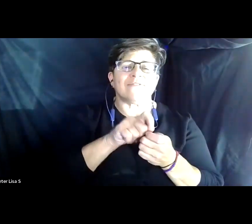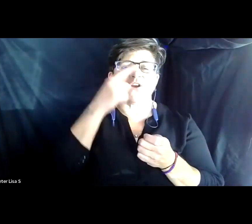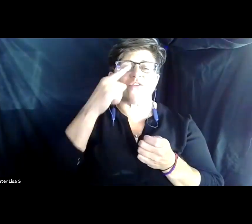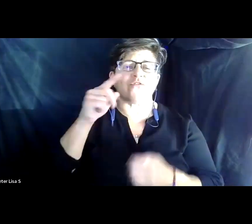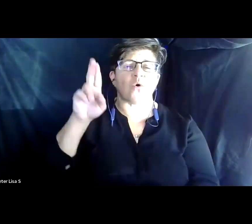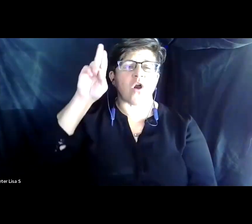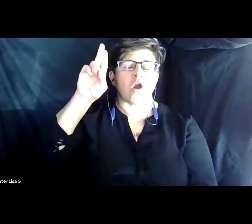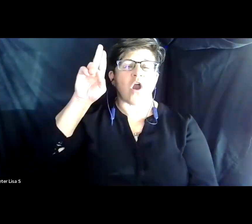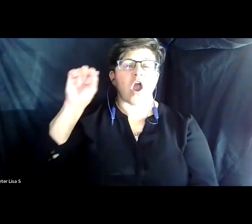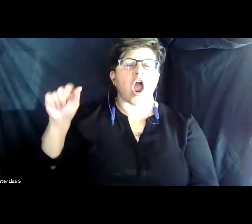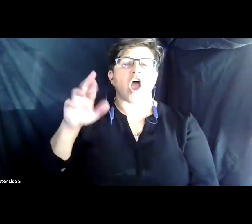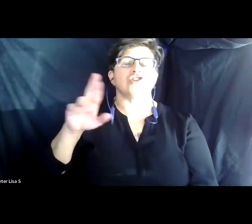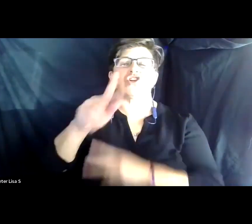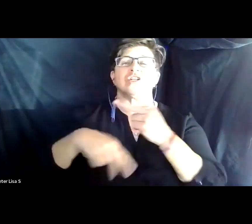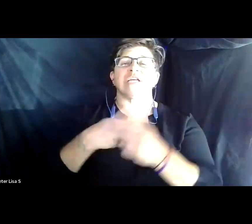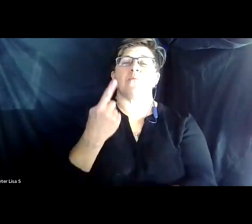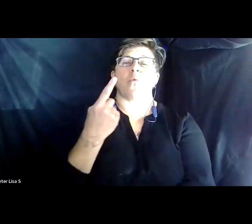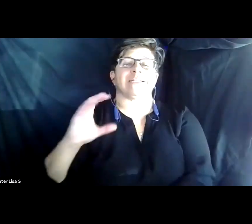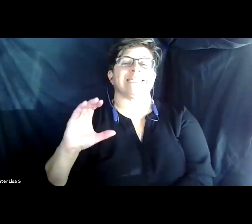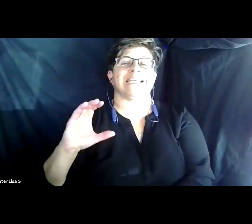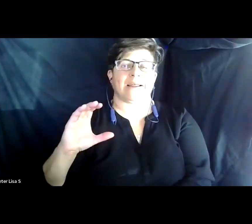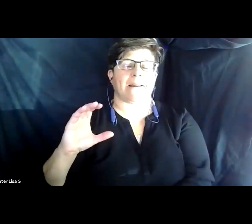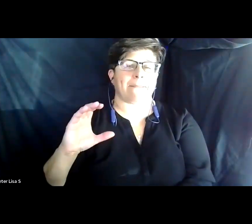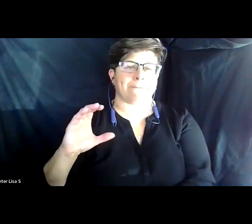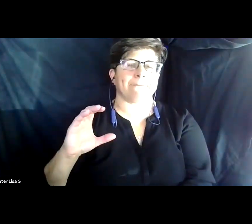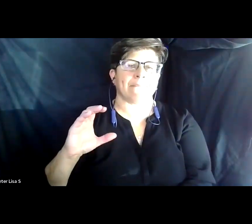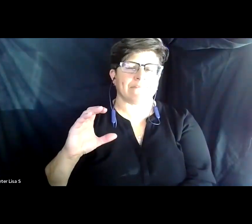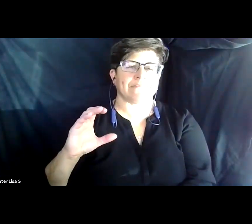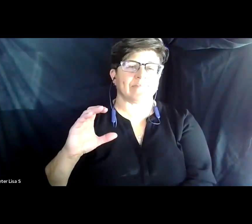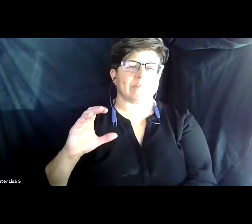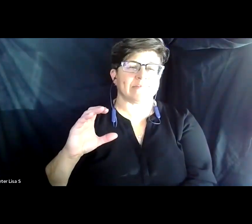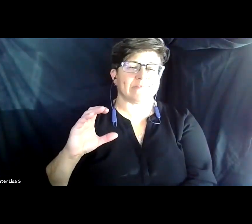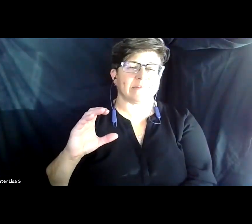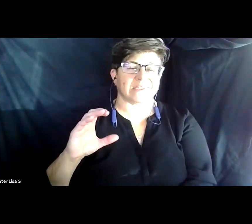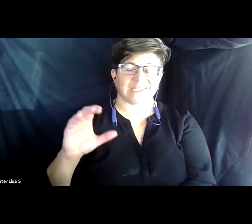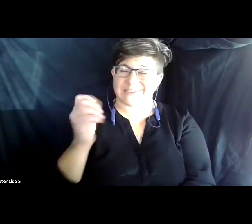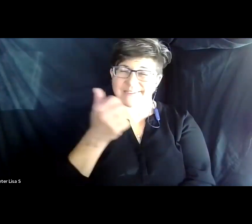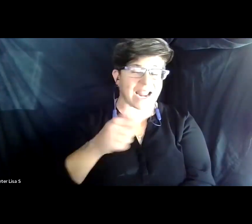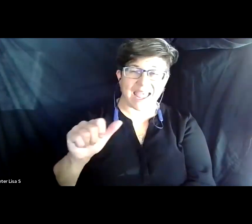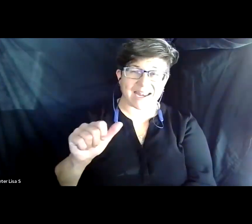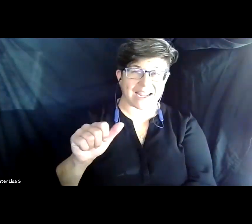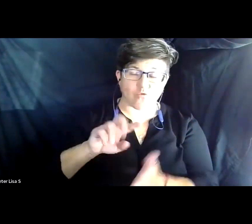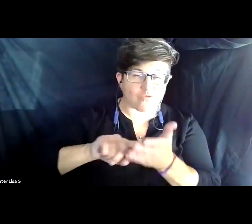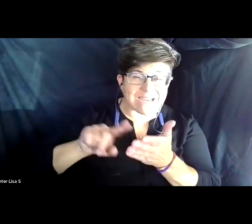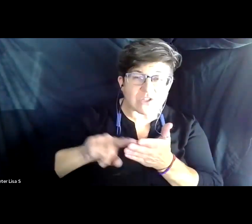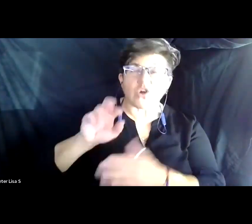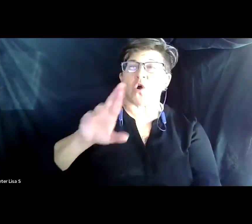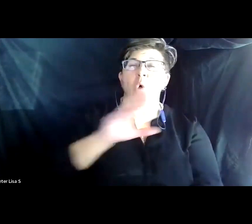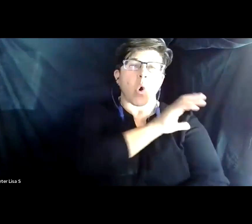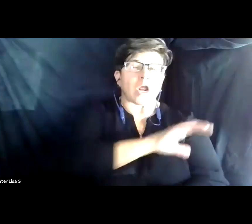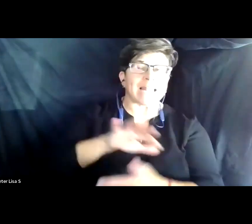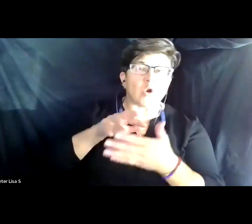Usher type 1C, are there any research or clinical